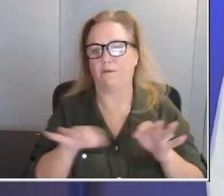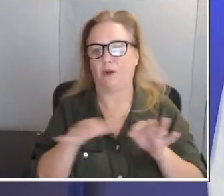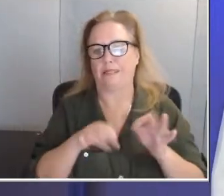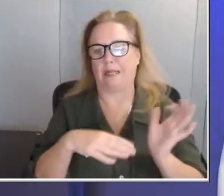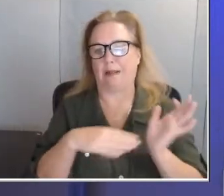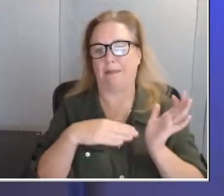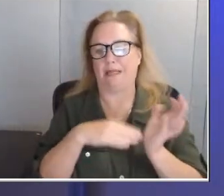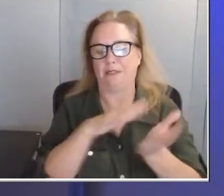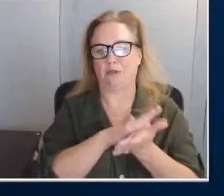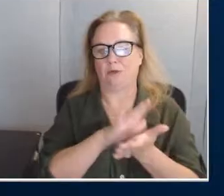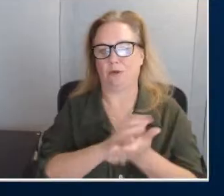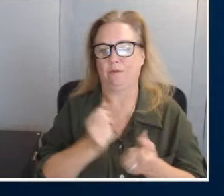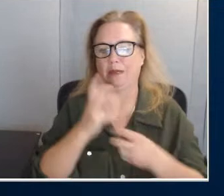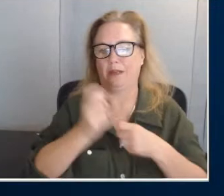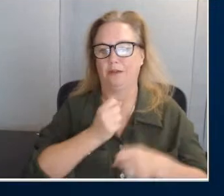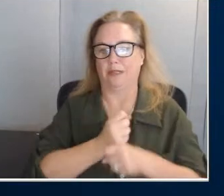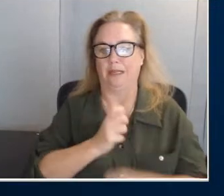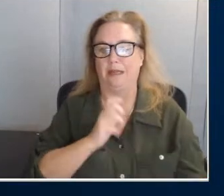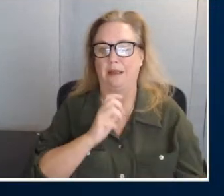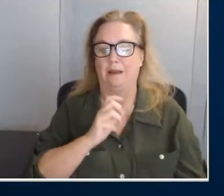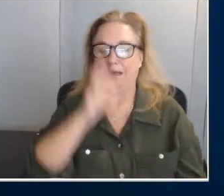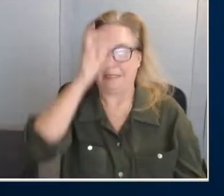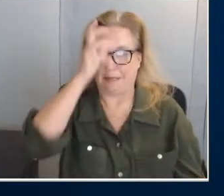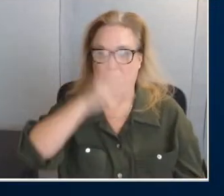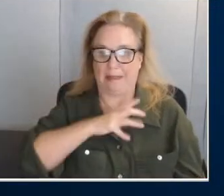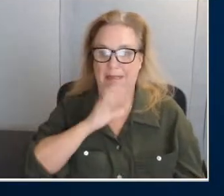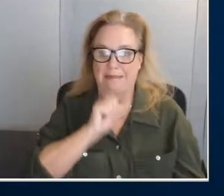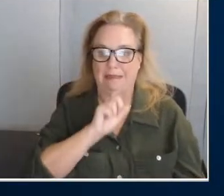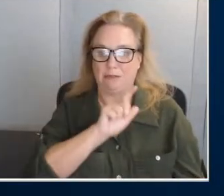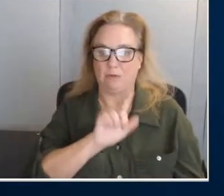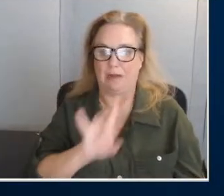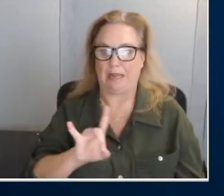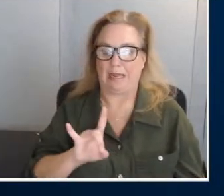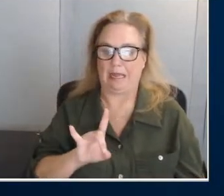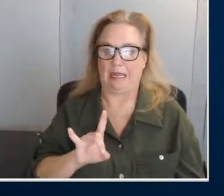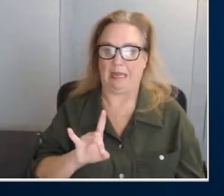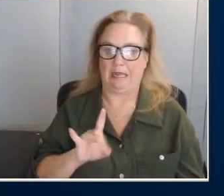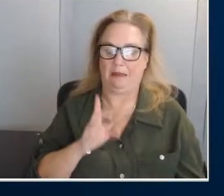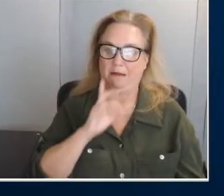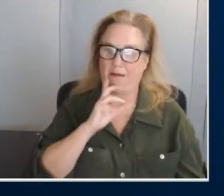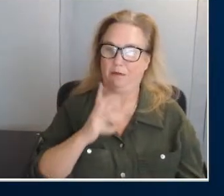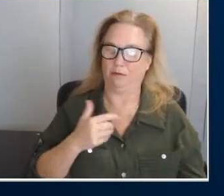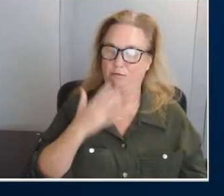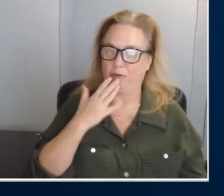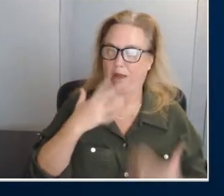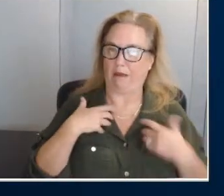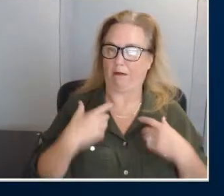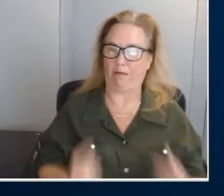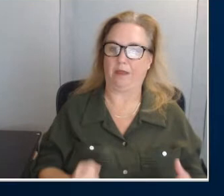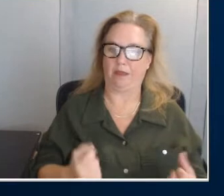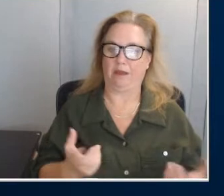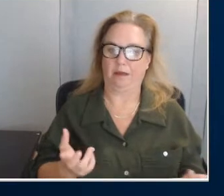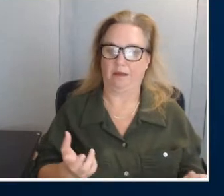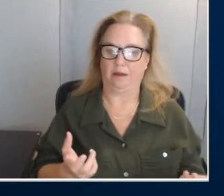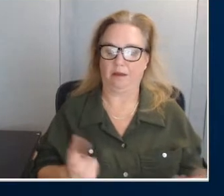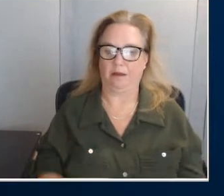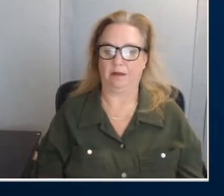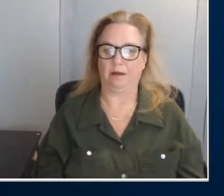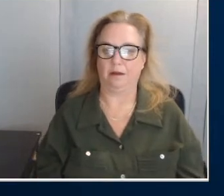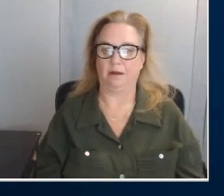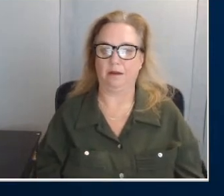years ago. Because Brett's a 28 young man who looks pretty spry, so he wouldn't fit that saying. That's